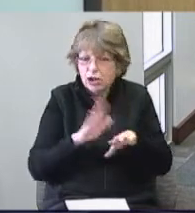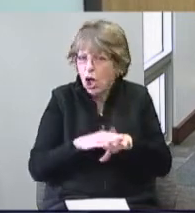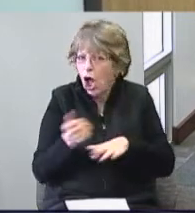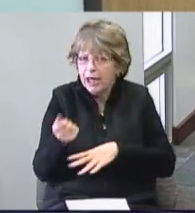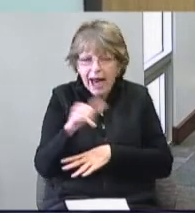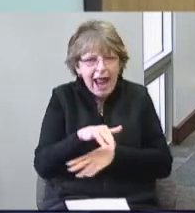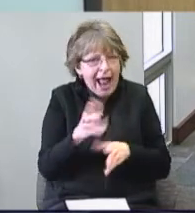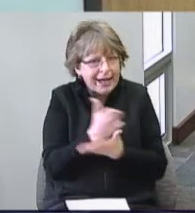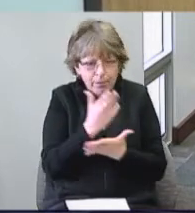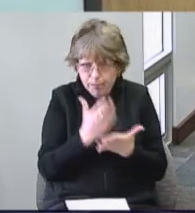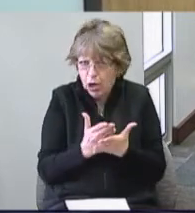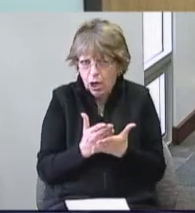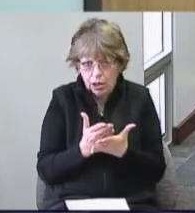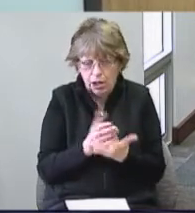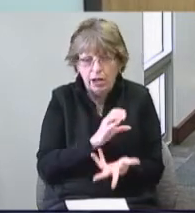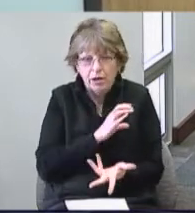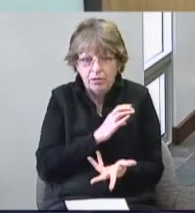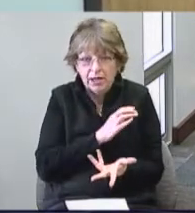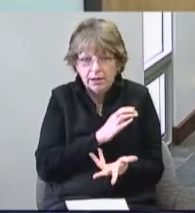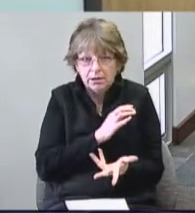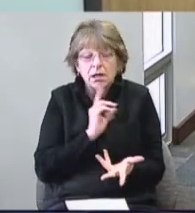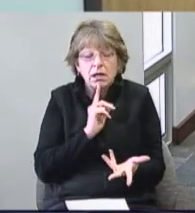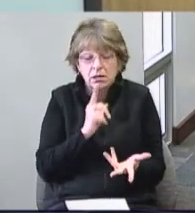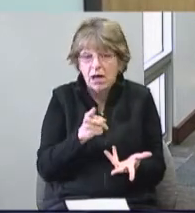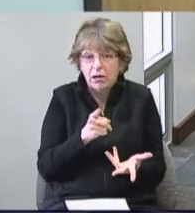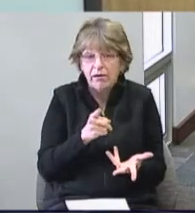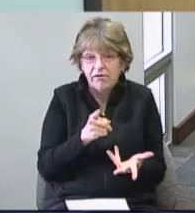As a matter of fact, the record shows that